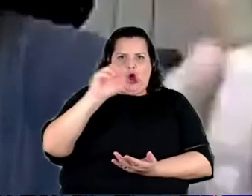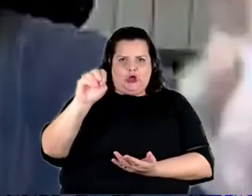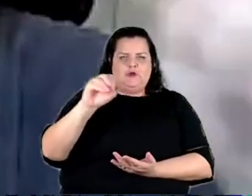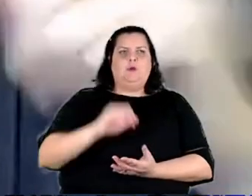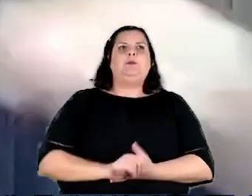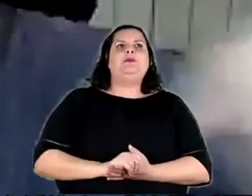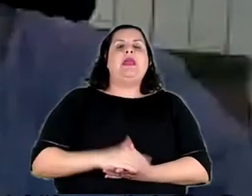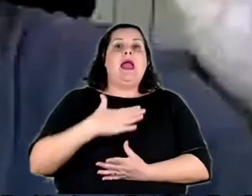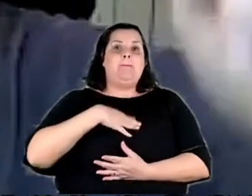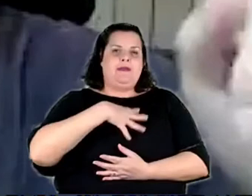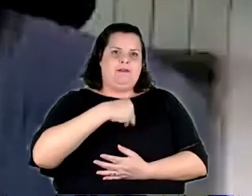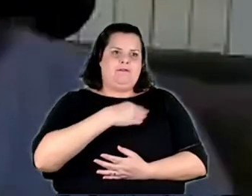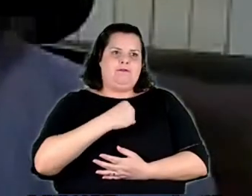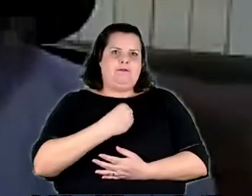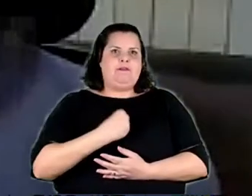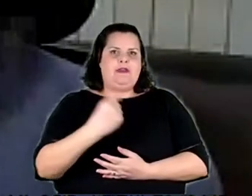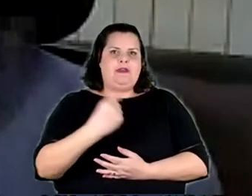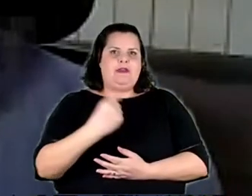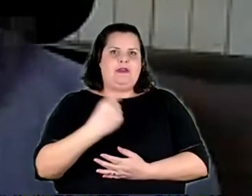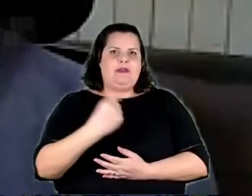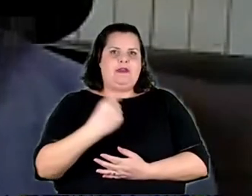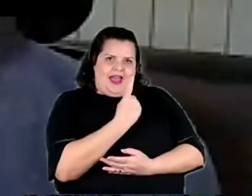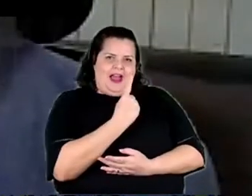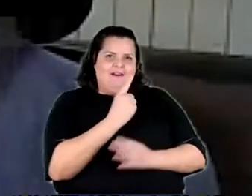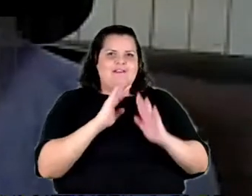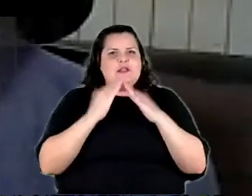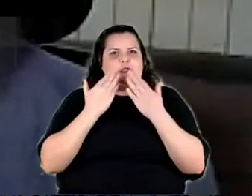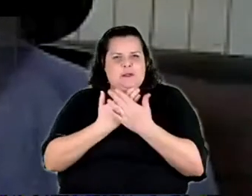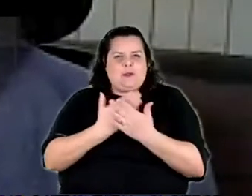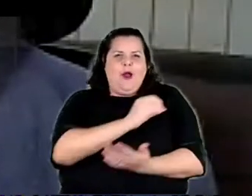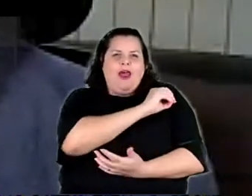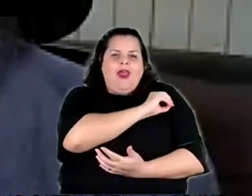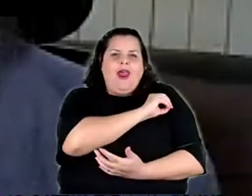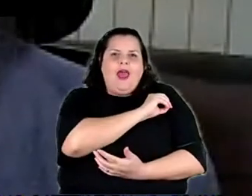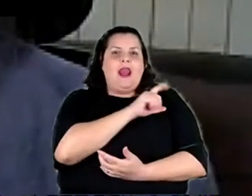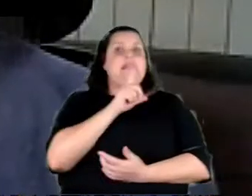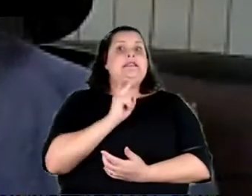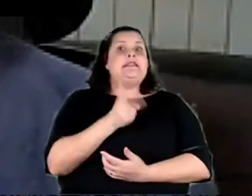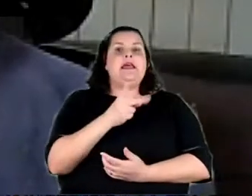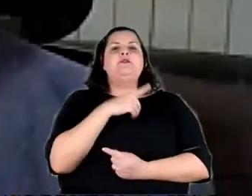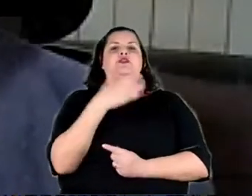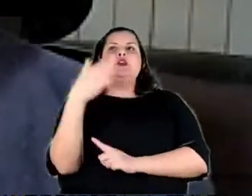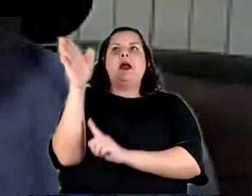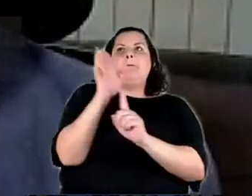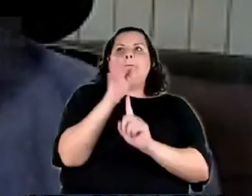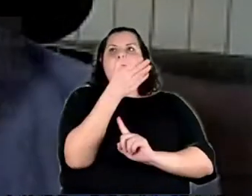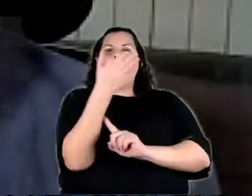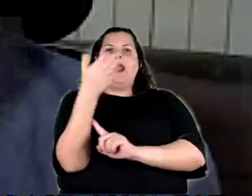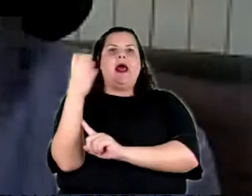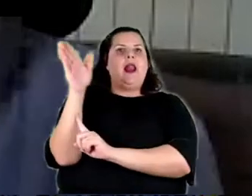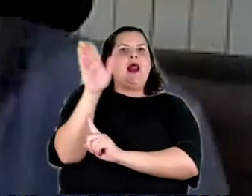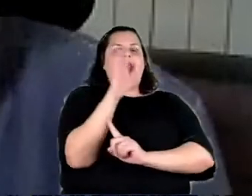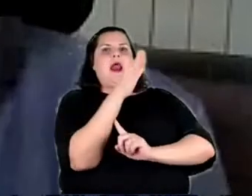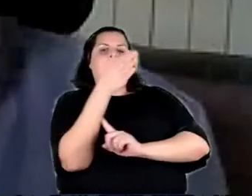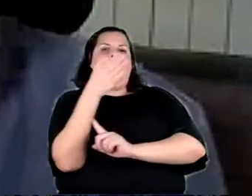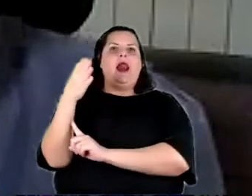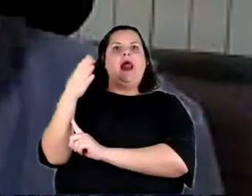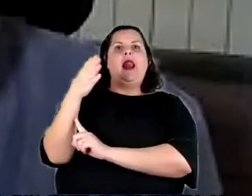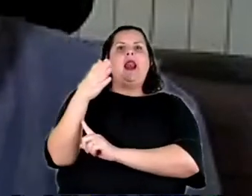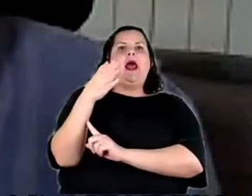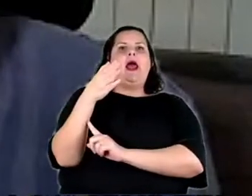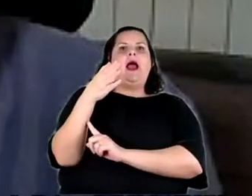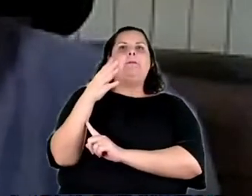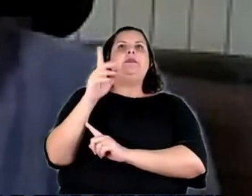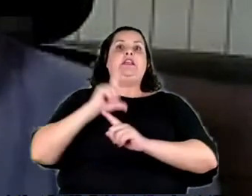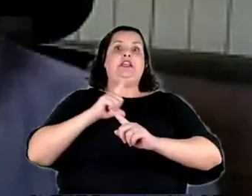Jewish star and a dove. And this is what they were doing in Israeli schools. In Palestinian schools, we now know that